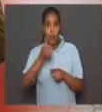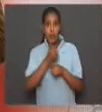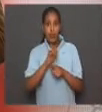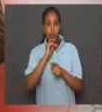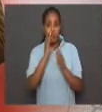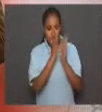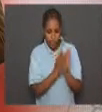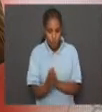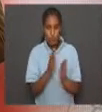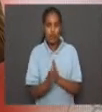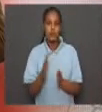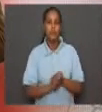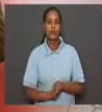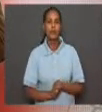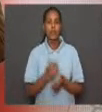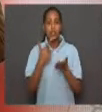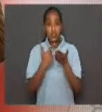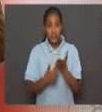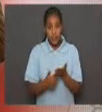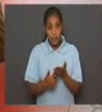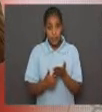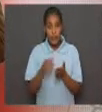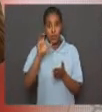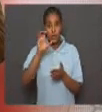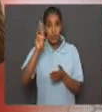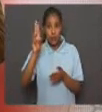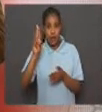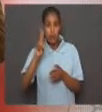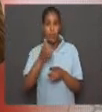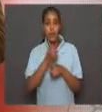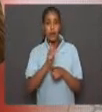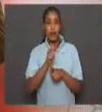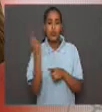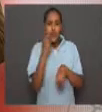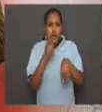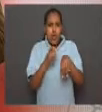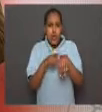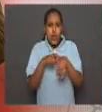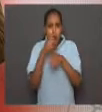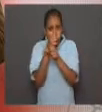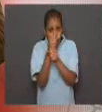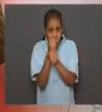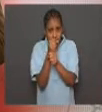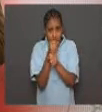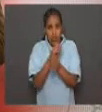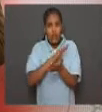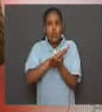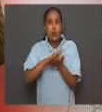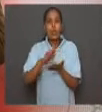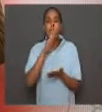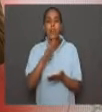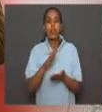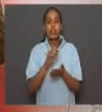is produced. This copper metal usually contains